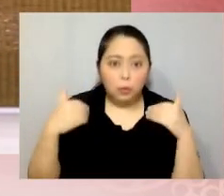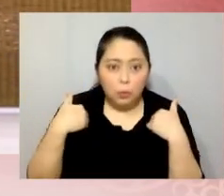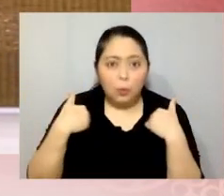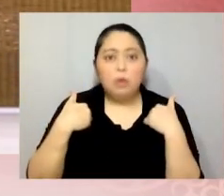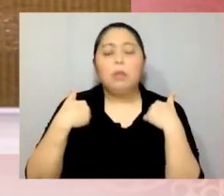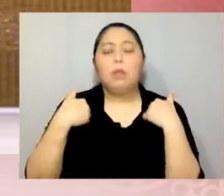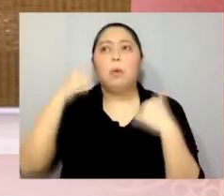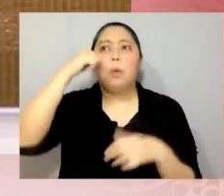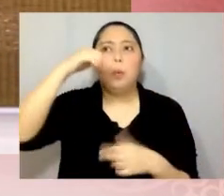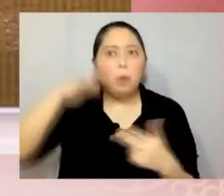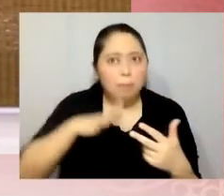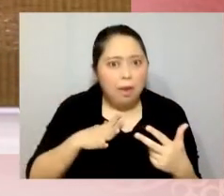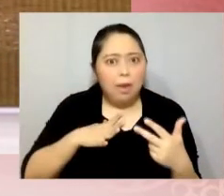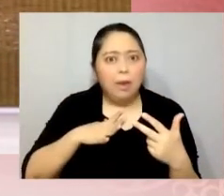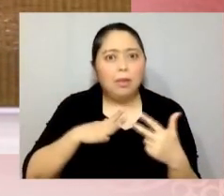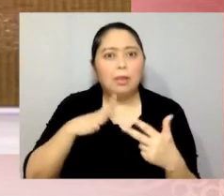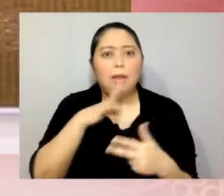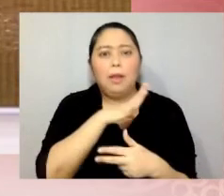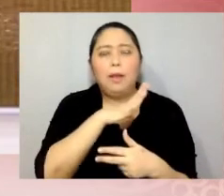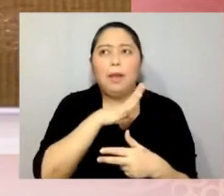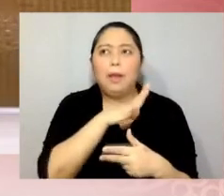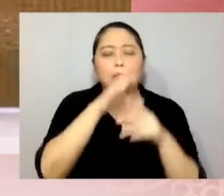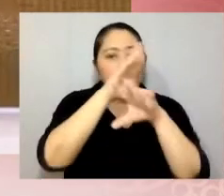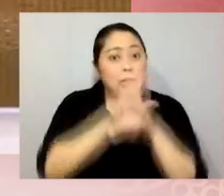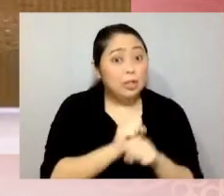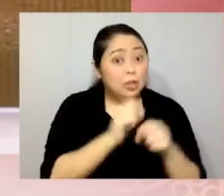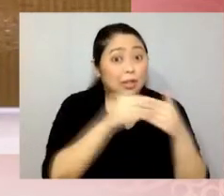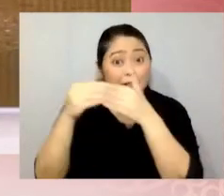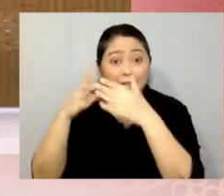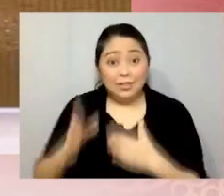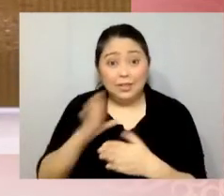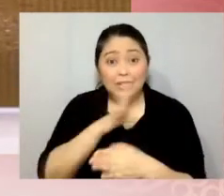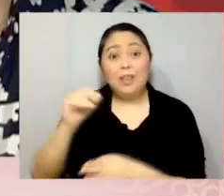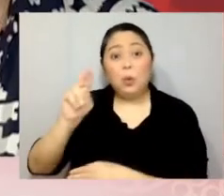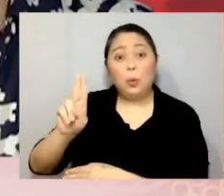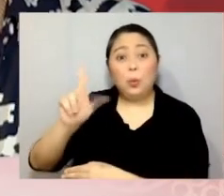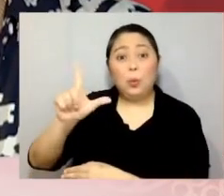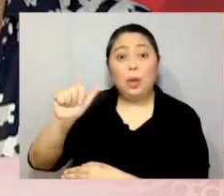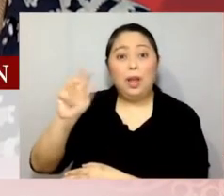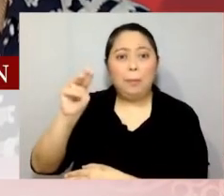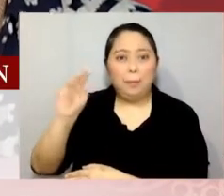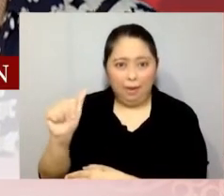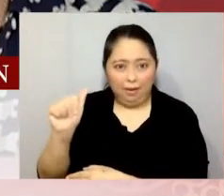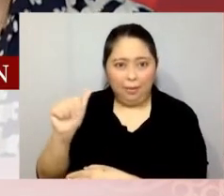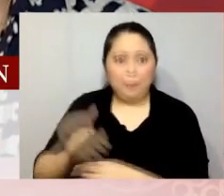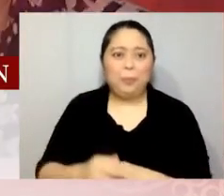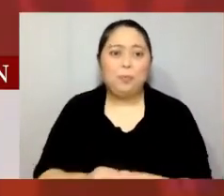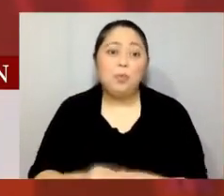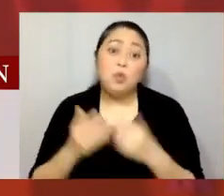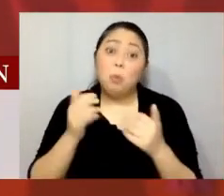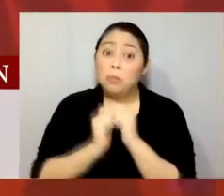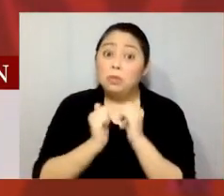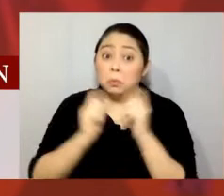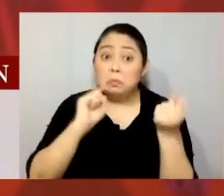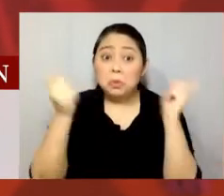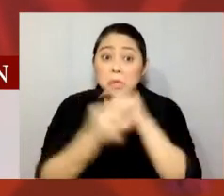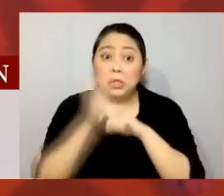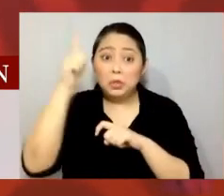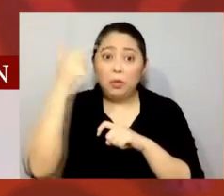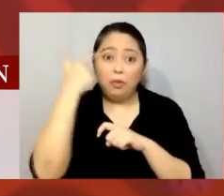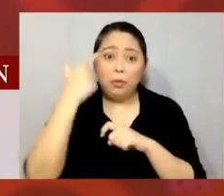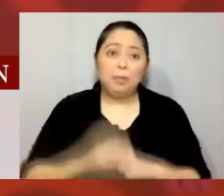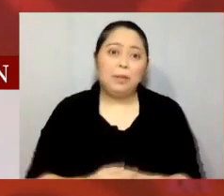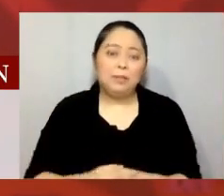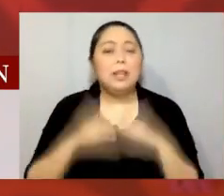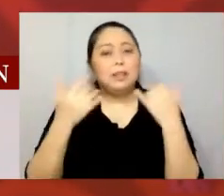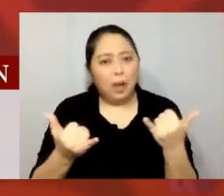ulama. So this will change the rules of the game, so to speak. Yeah. Attorney Liza, gender equality in terms